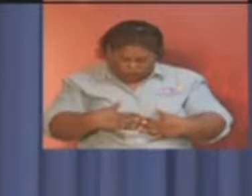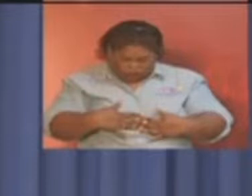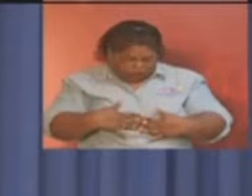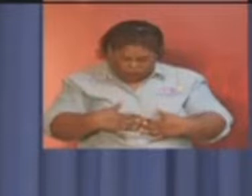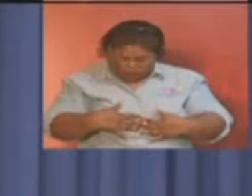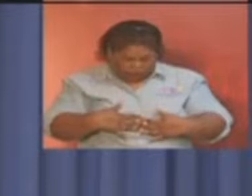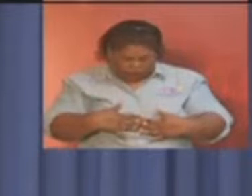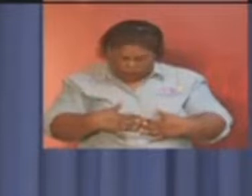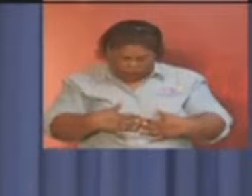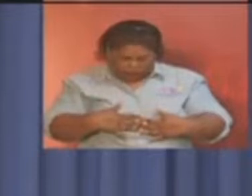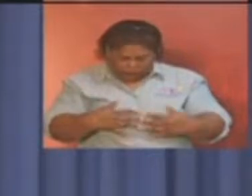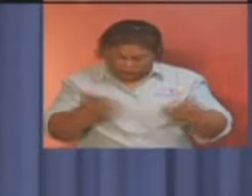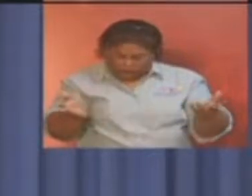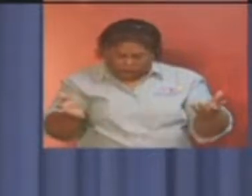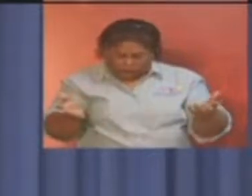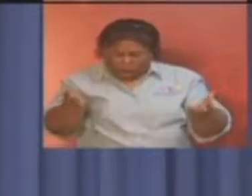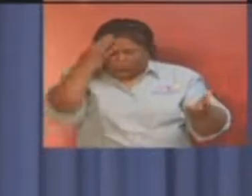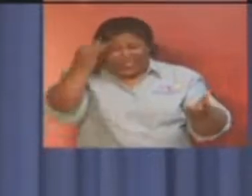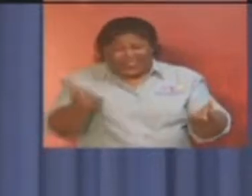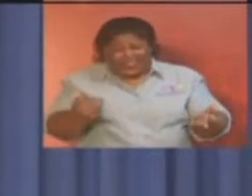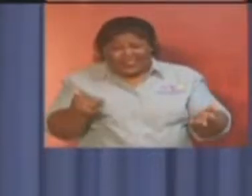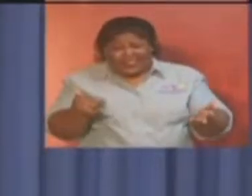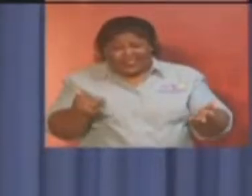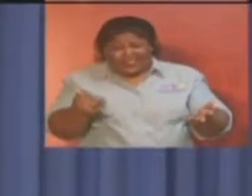the response of the national community.